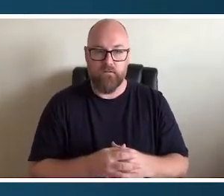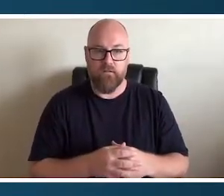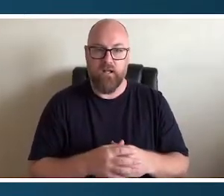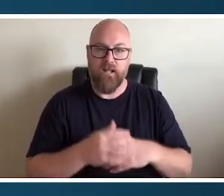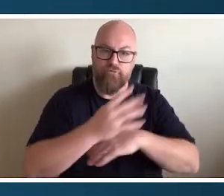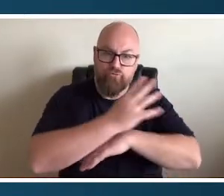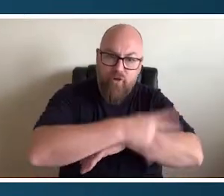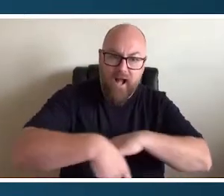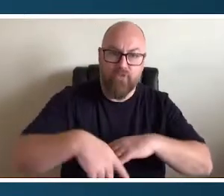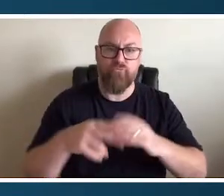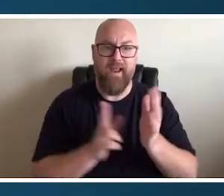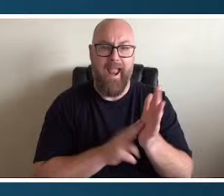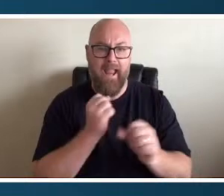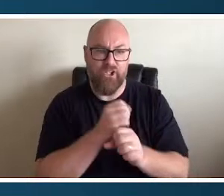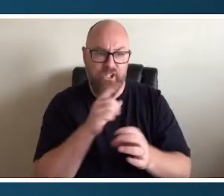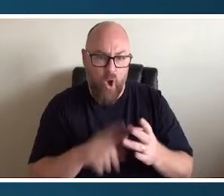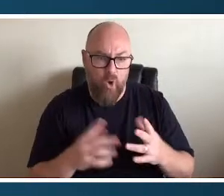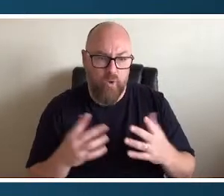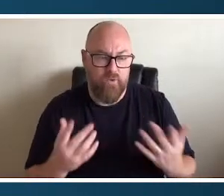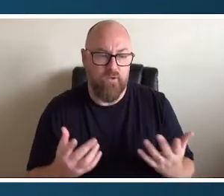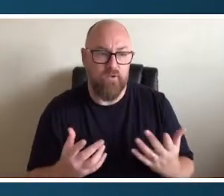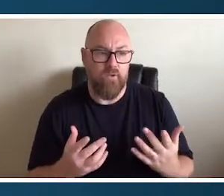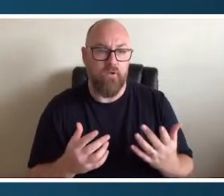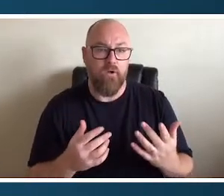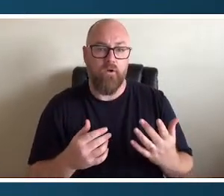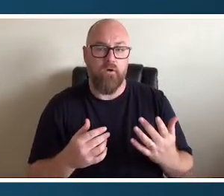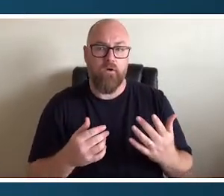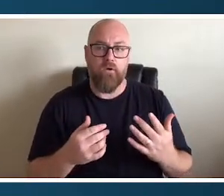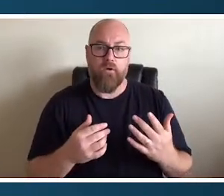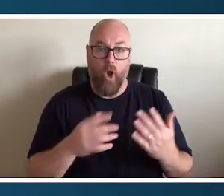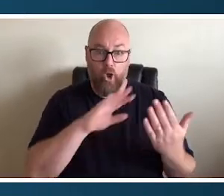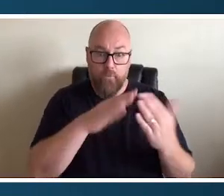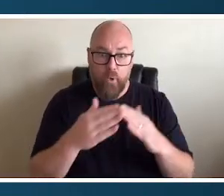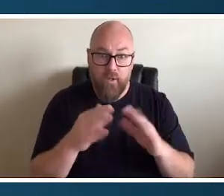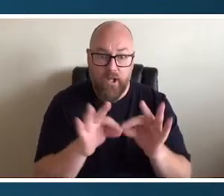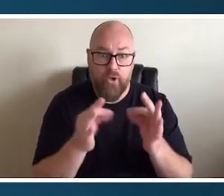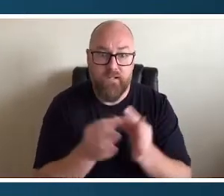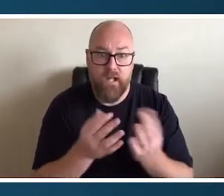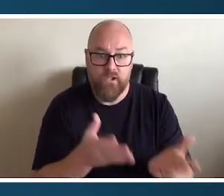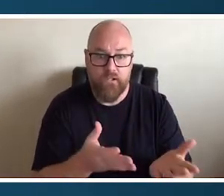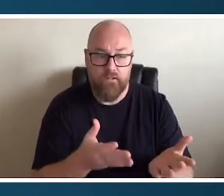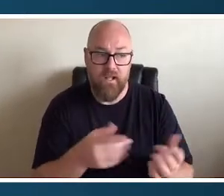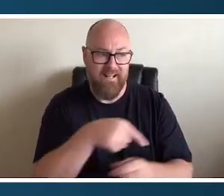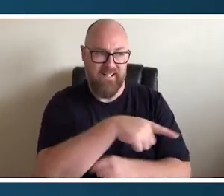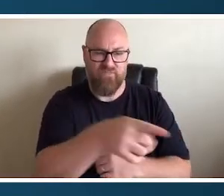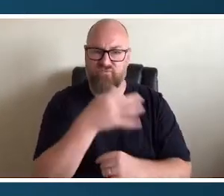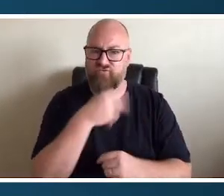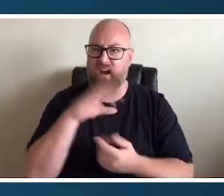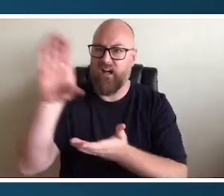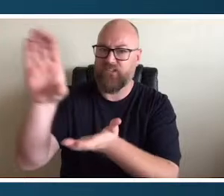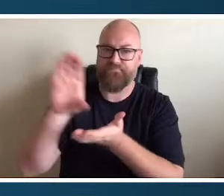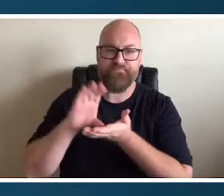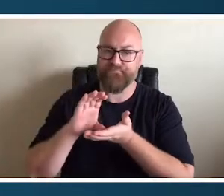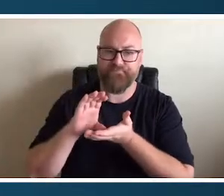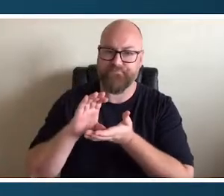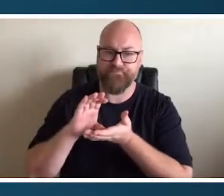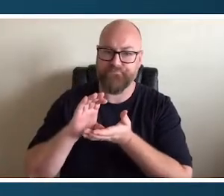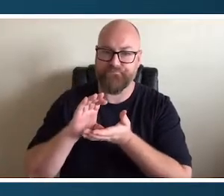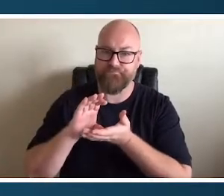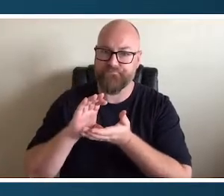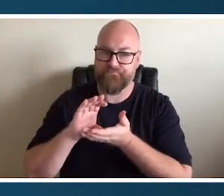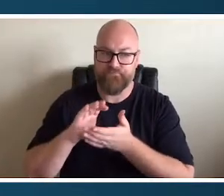grassroots NGOs or community associations, rarely receive direct funding due to the stringent financial